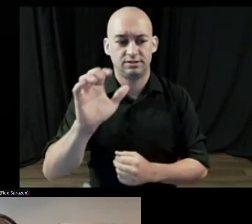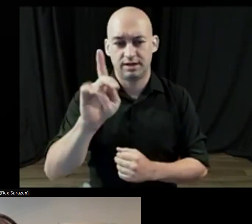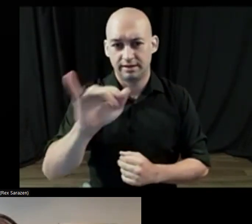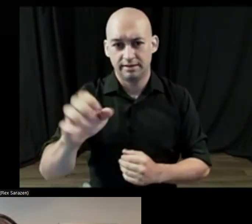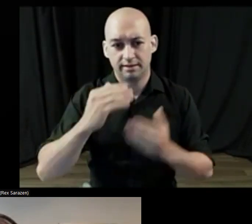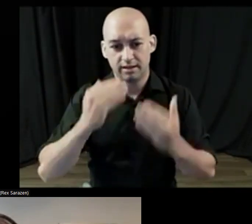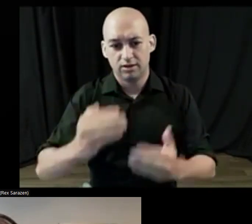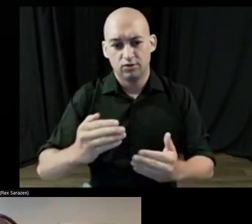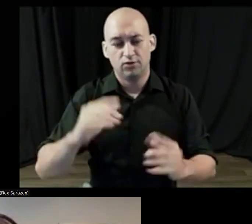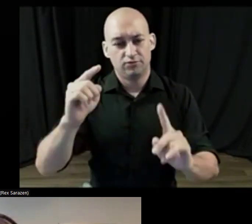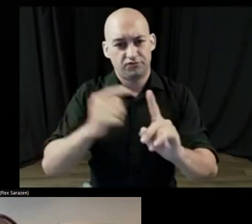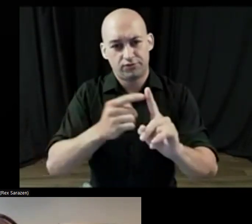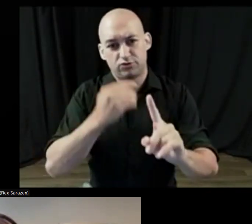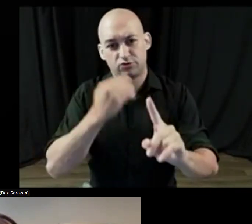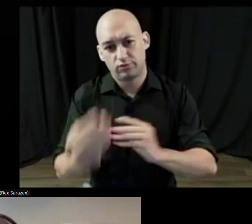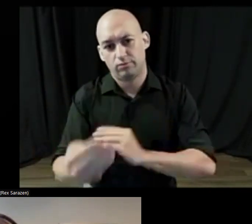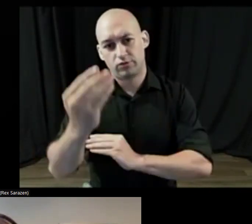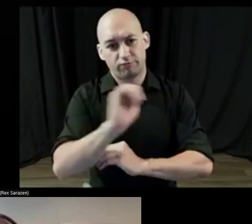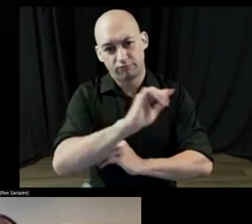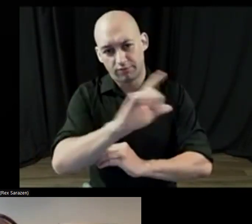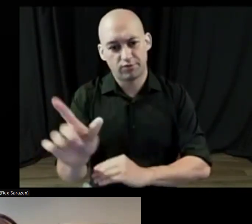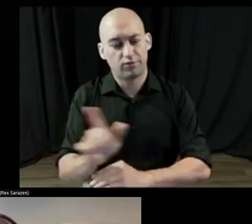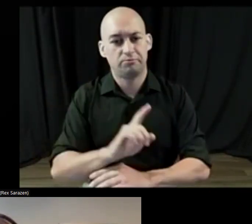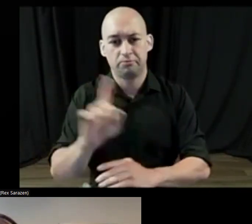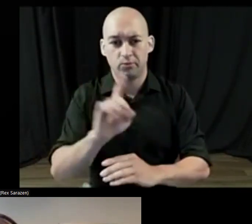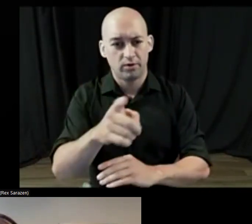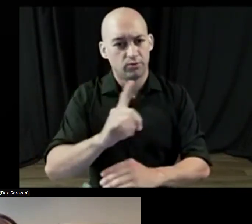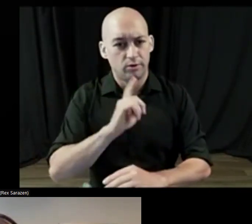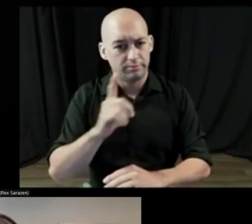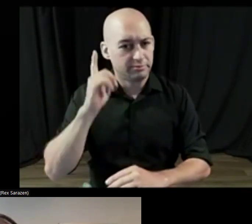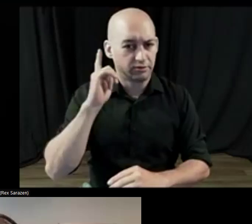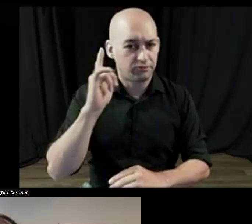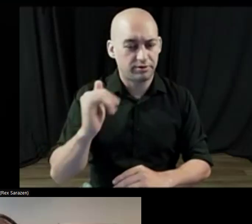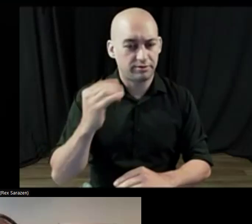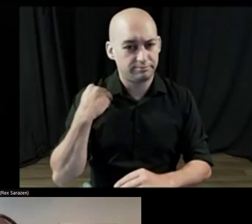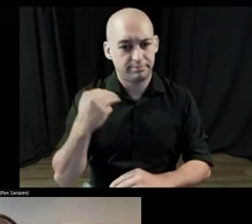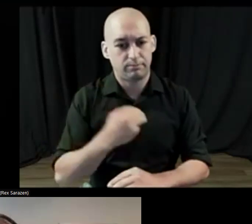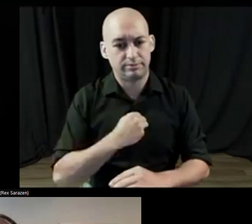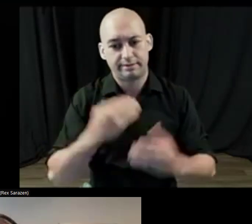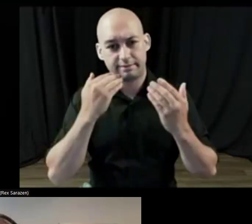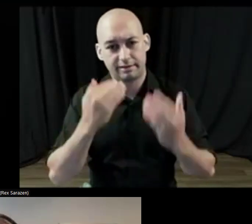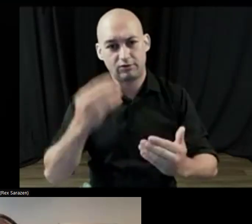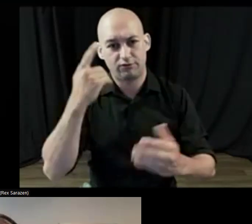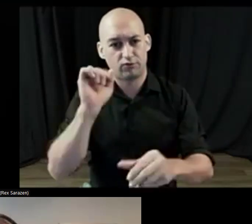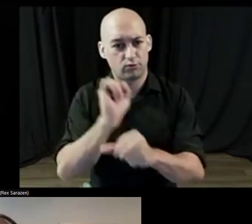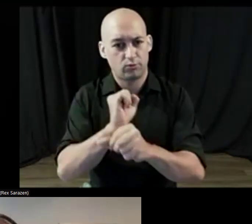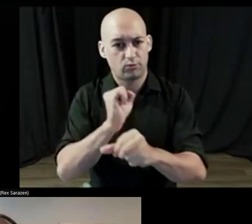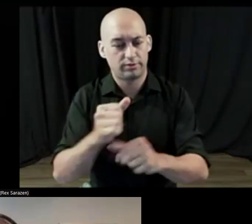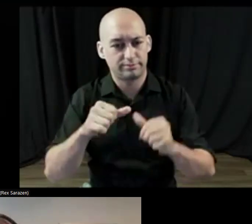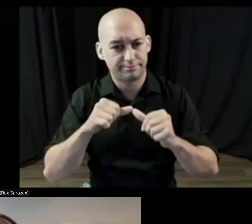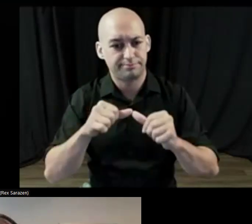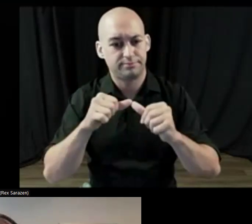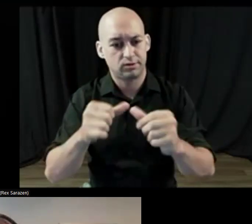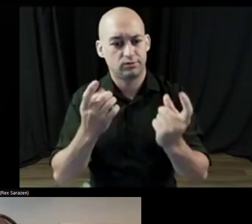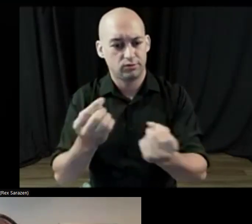good morning to all of you, wherever you may be in California. Members, thank you for the work that you continue to